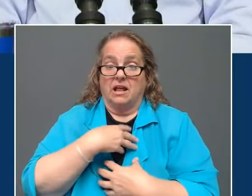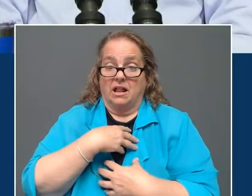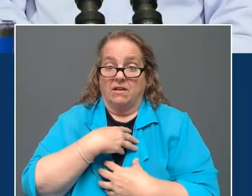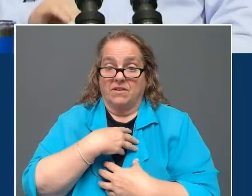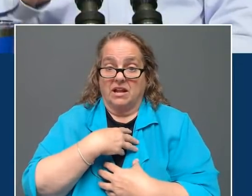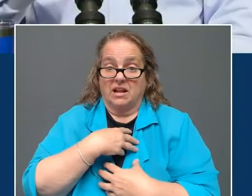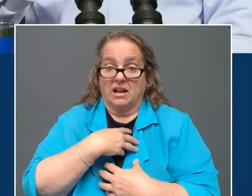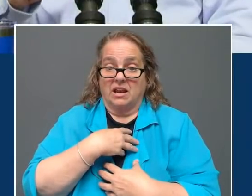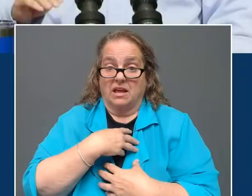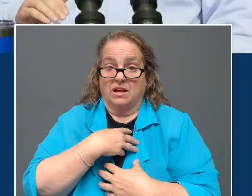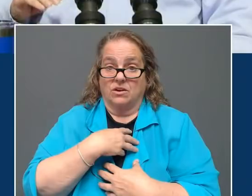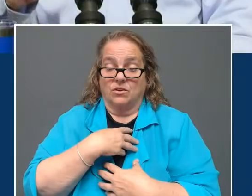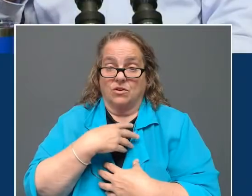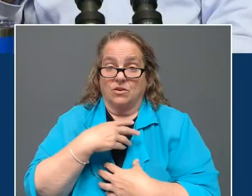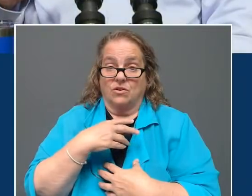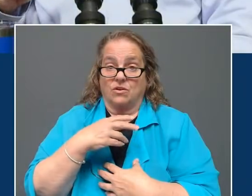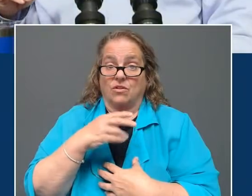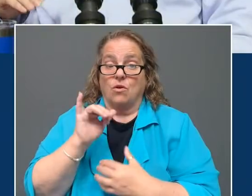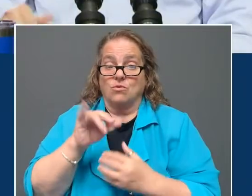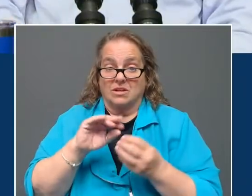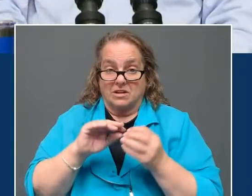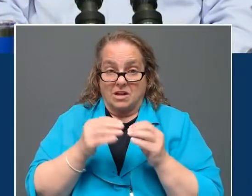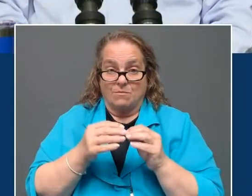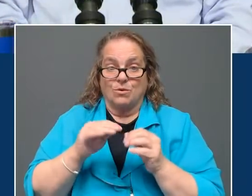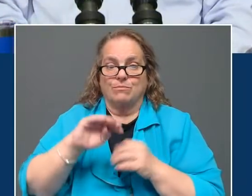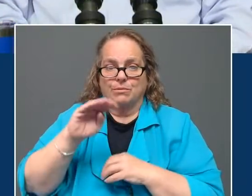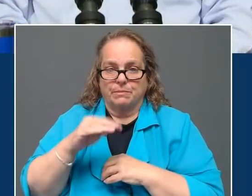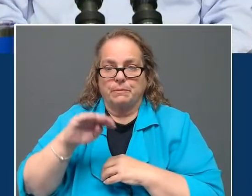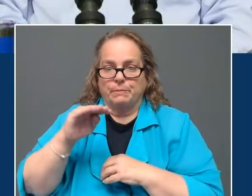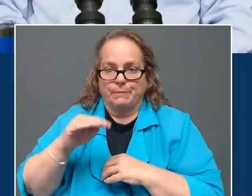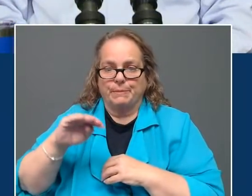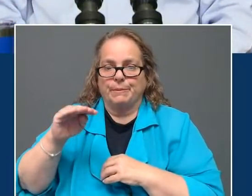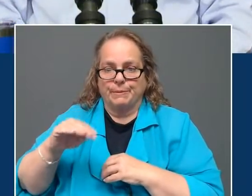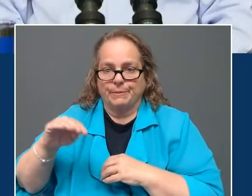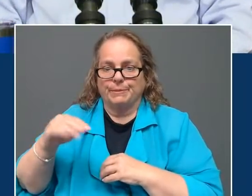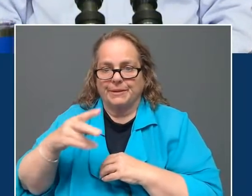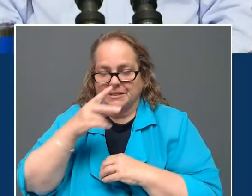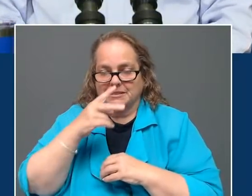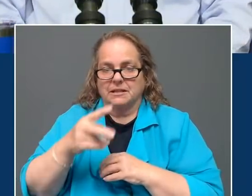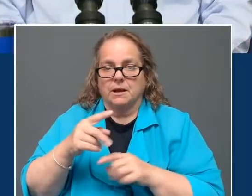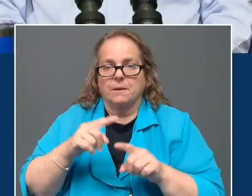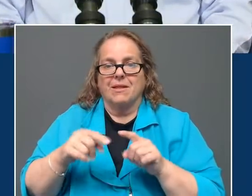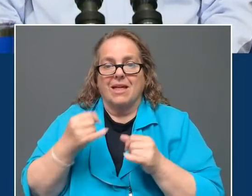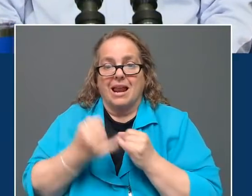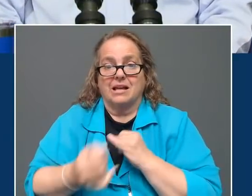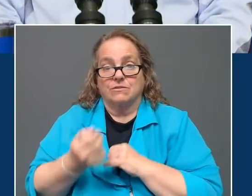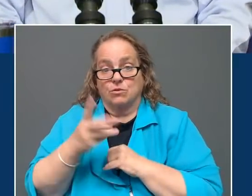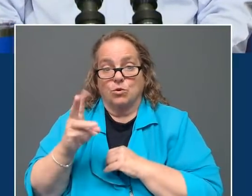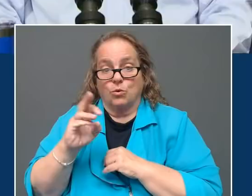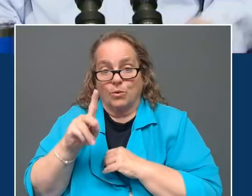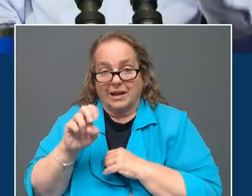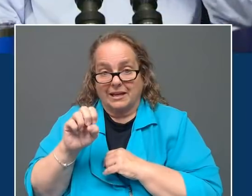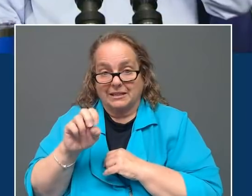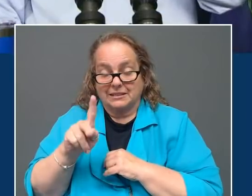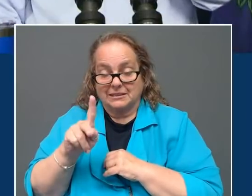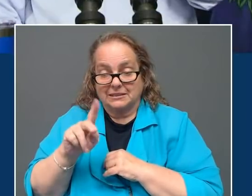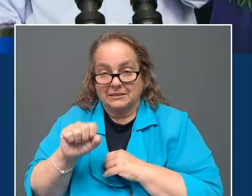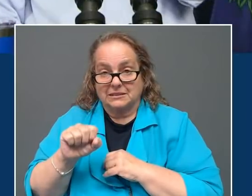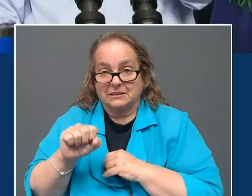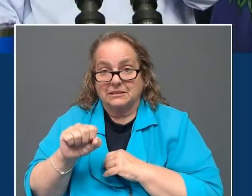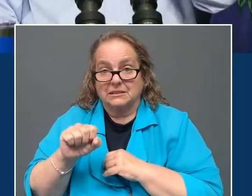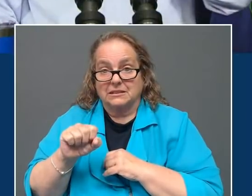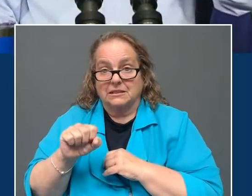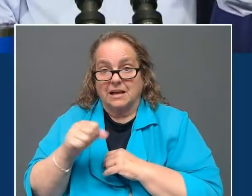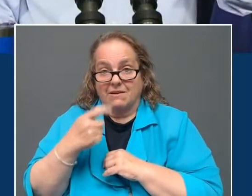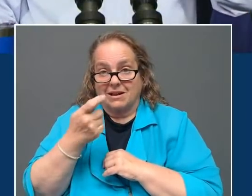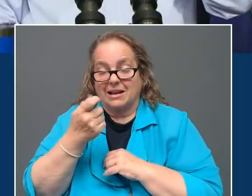Again, those numbers bounce up and down, but the last several weeks, certainly there is if